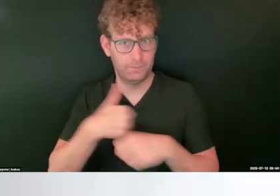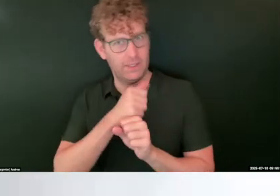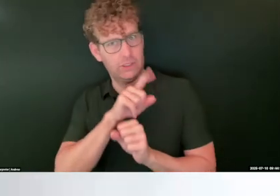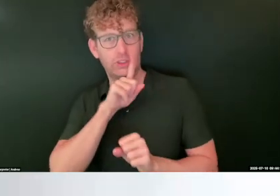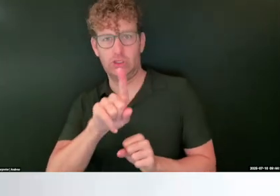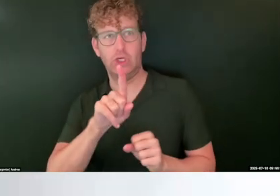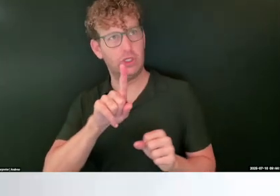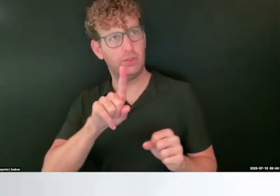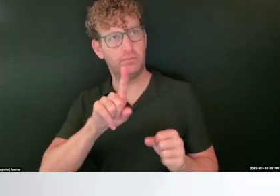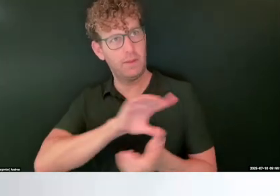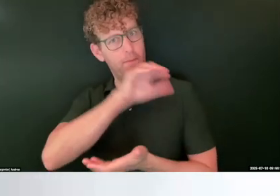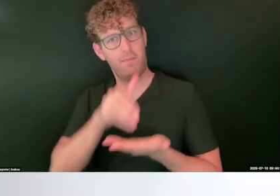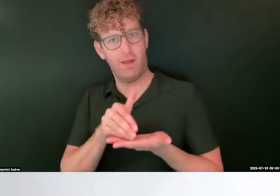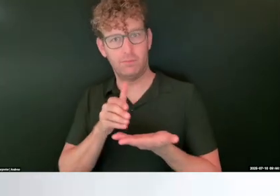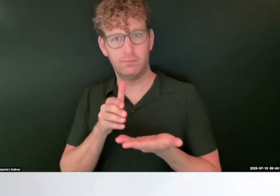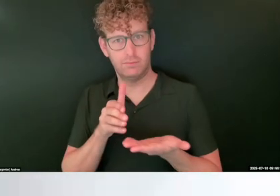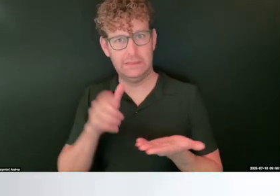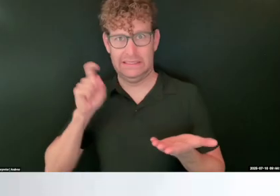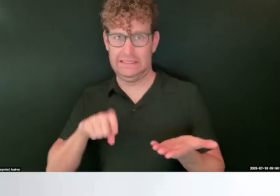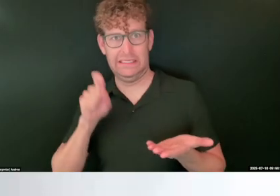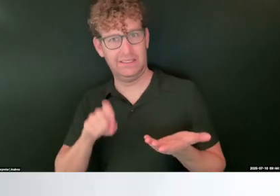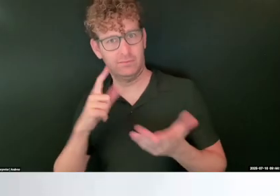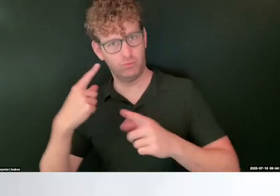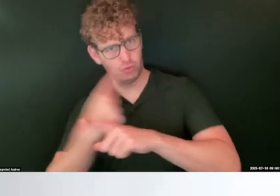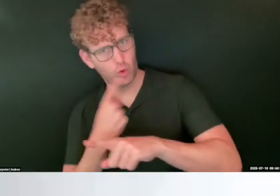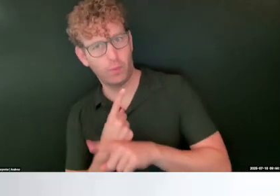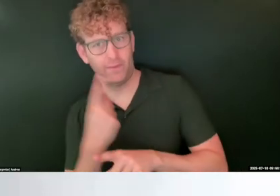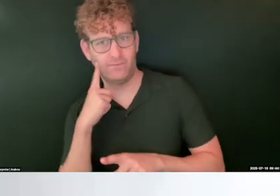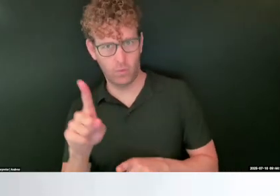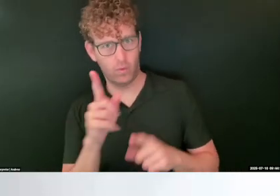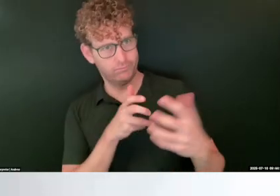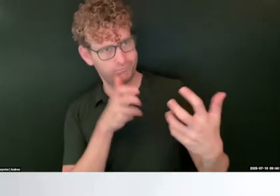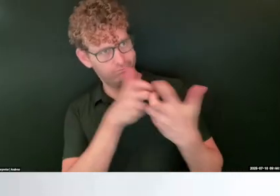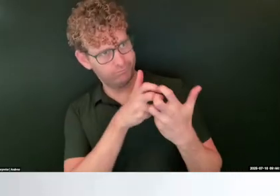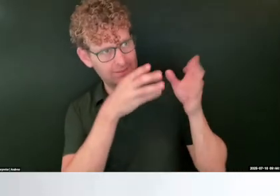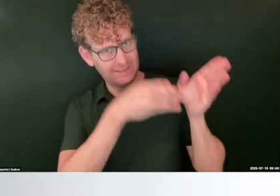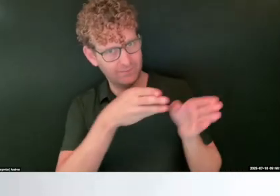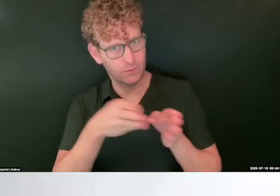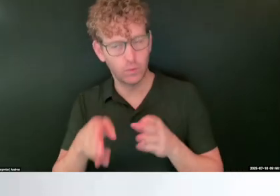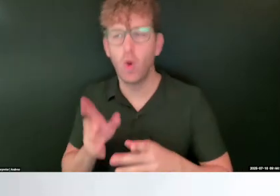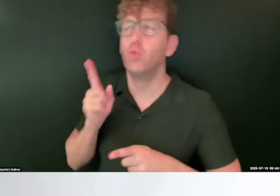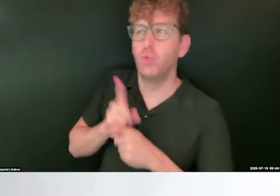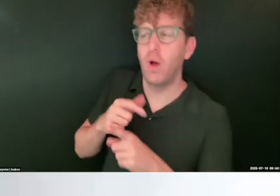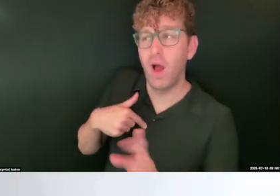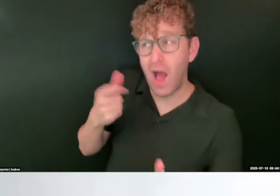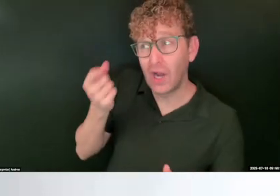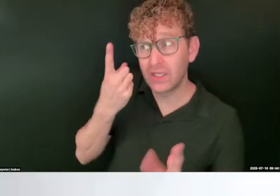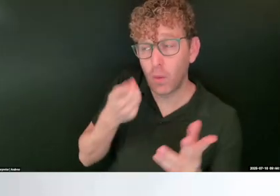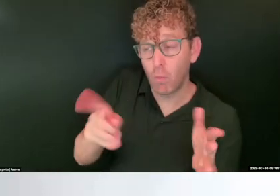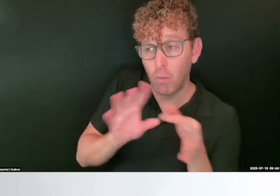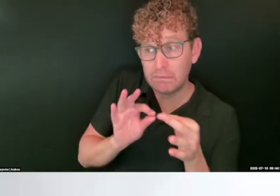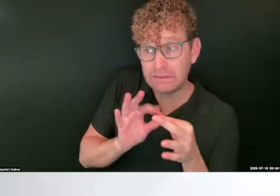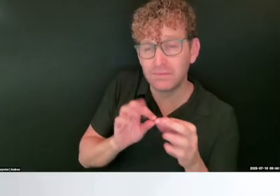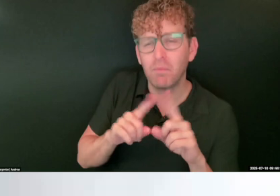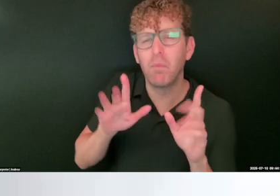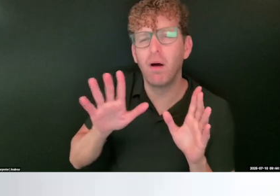that the amount that is needed and is appropriate for the individual is allocated to that individual. Right. I understand